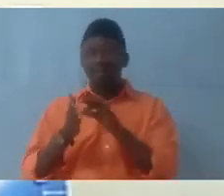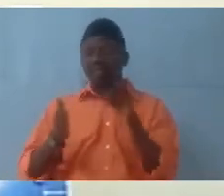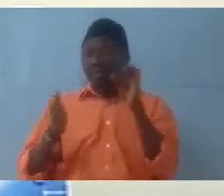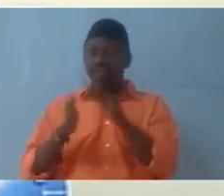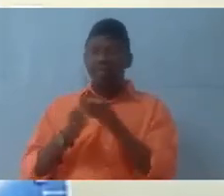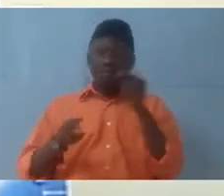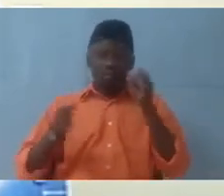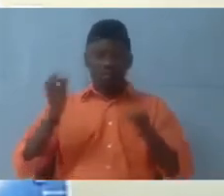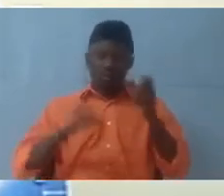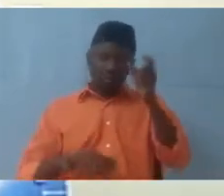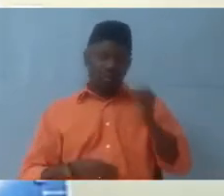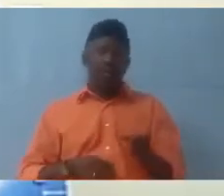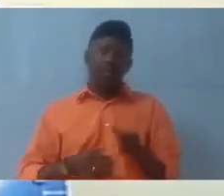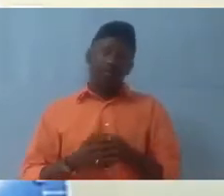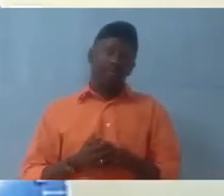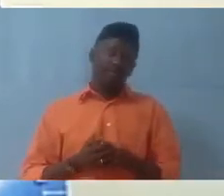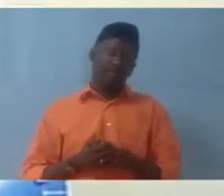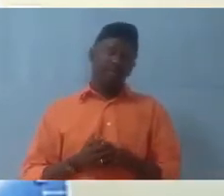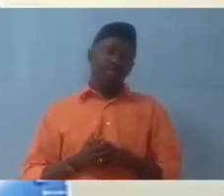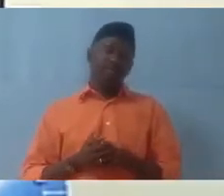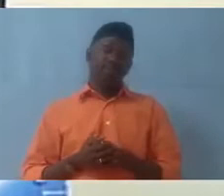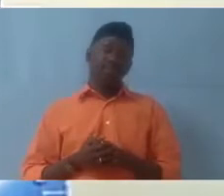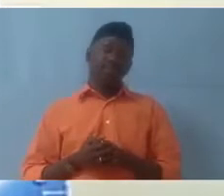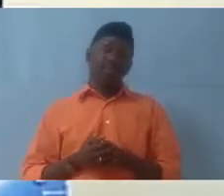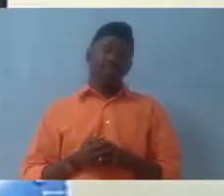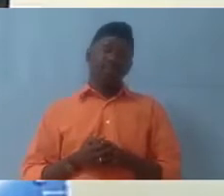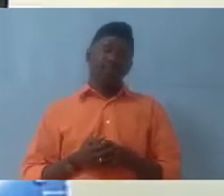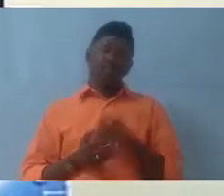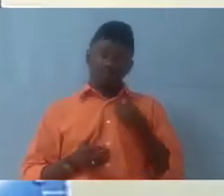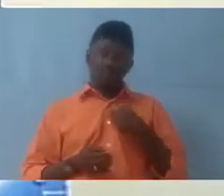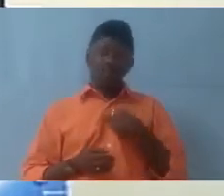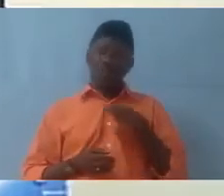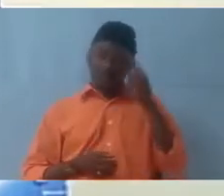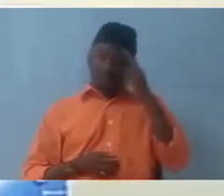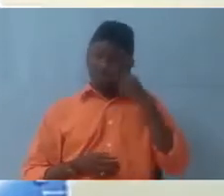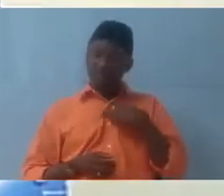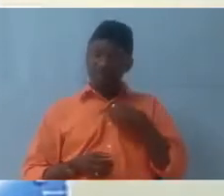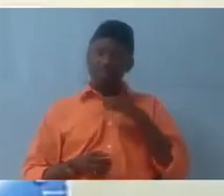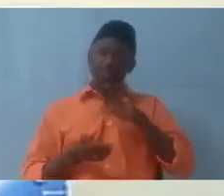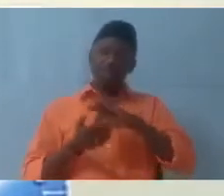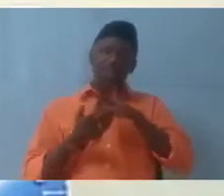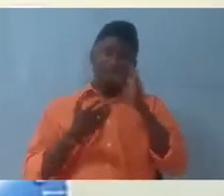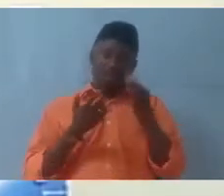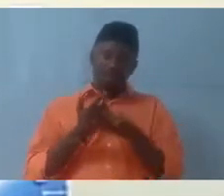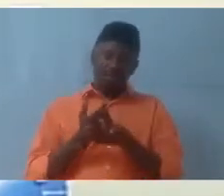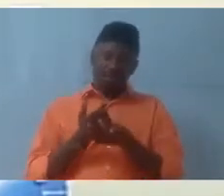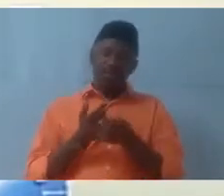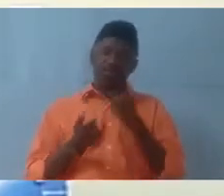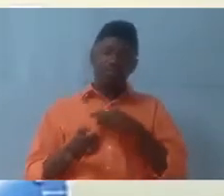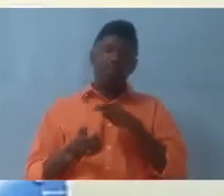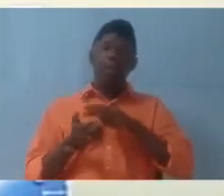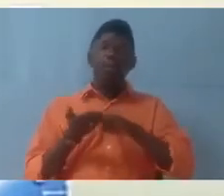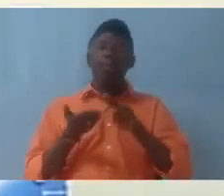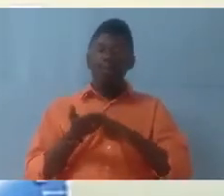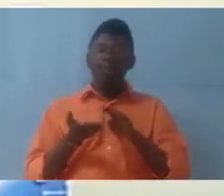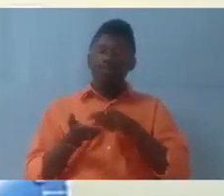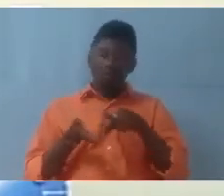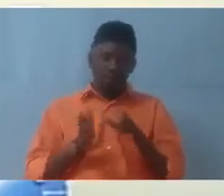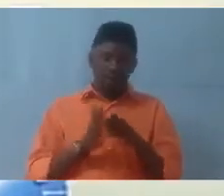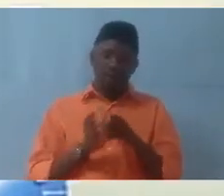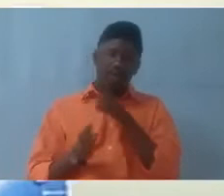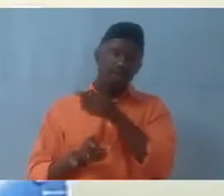But then I was the reason for the transfer. So naturally he will have to come down so that I can go and assume office.